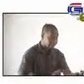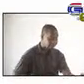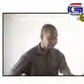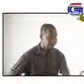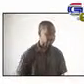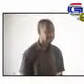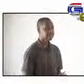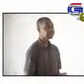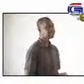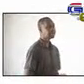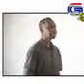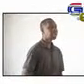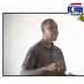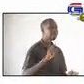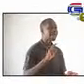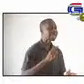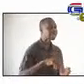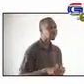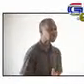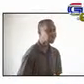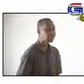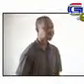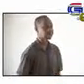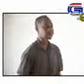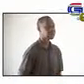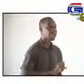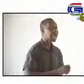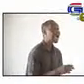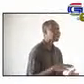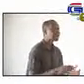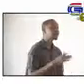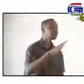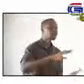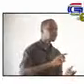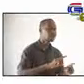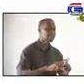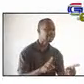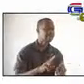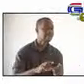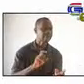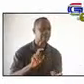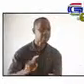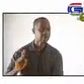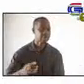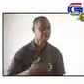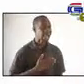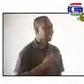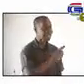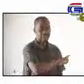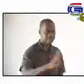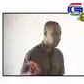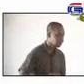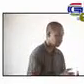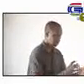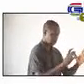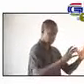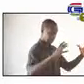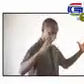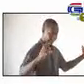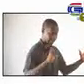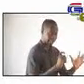articles, particles, and prepositions are not supposed to be capitalized.